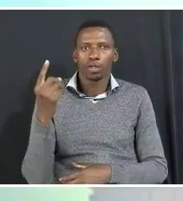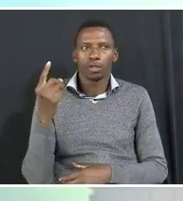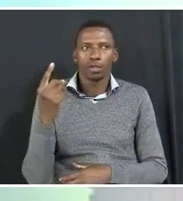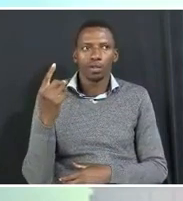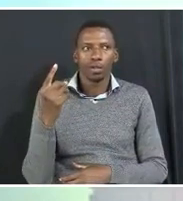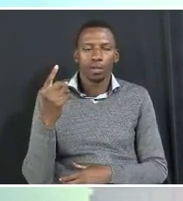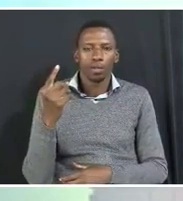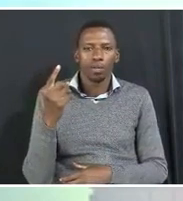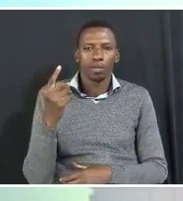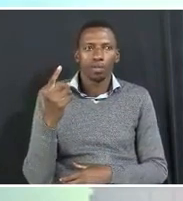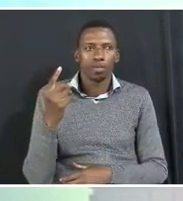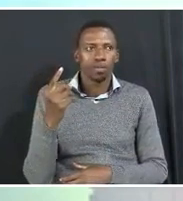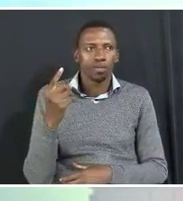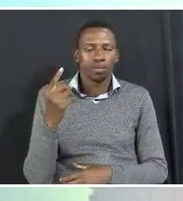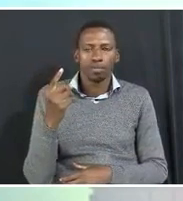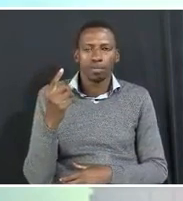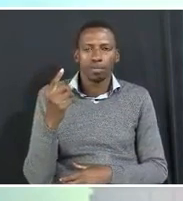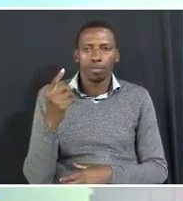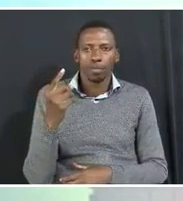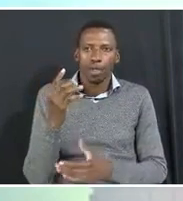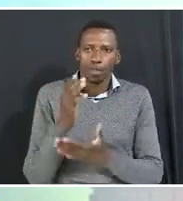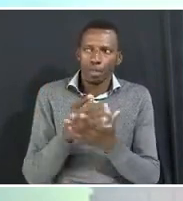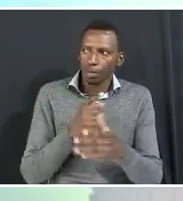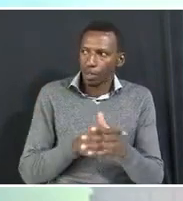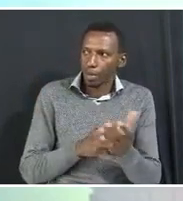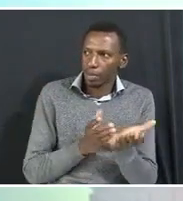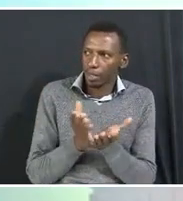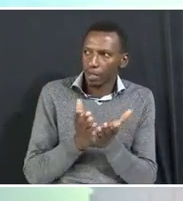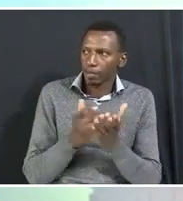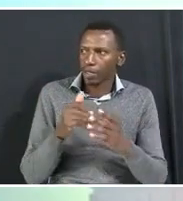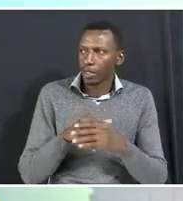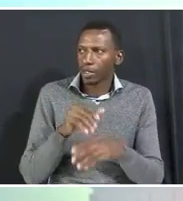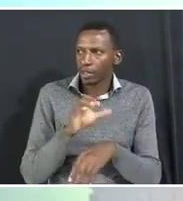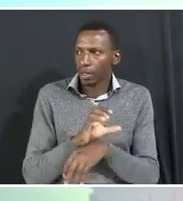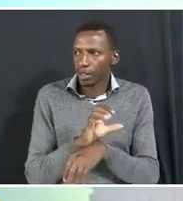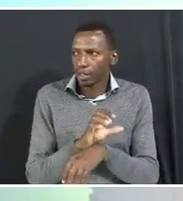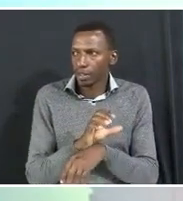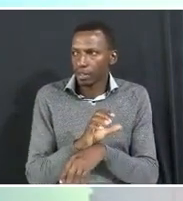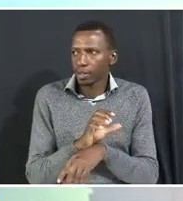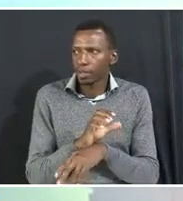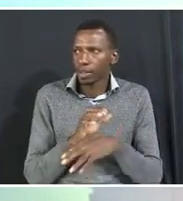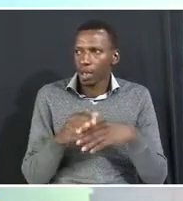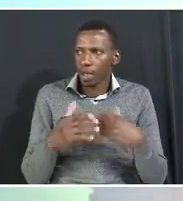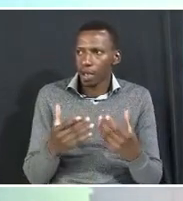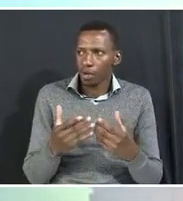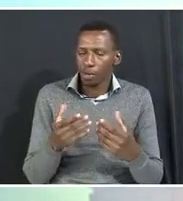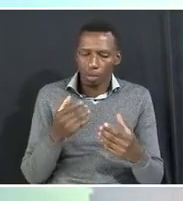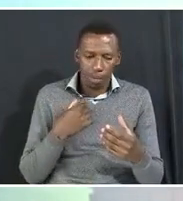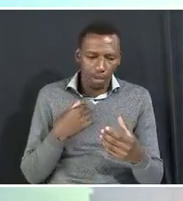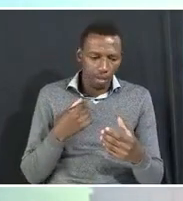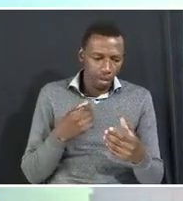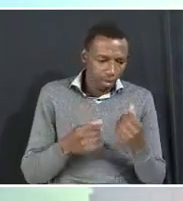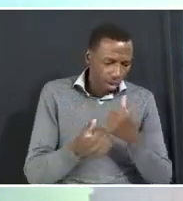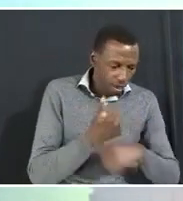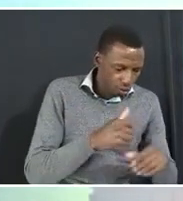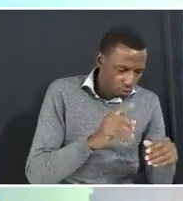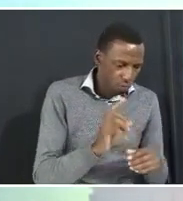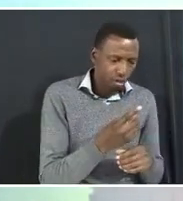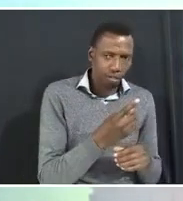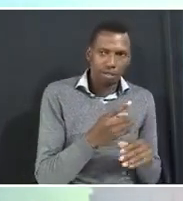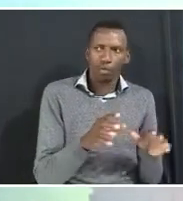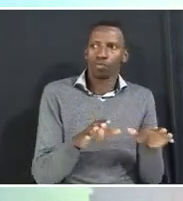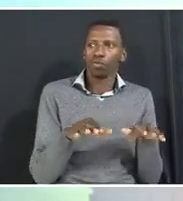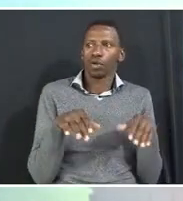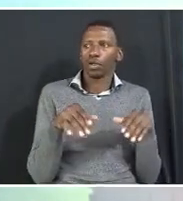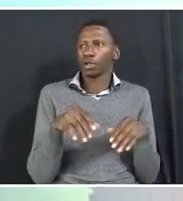run. You know what I mean? Sometimes services in the church I do, it's like I hit and run. I do it once, I wait